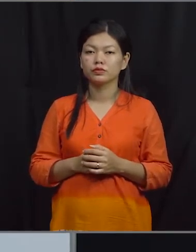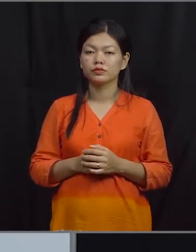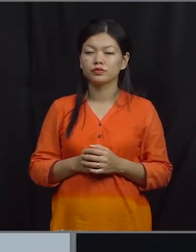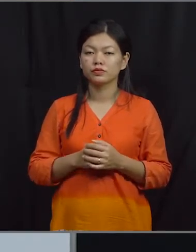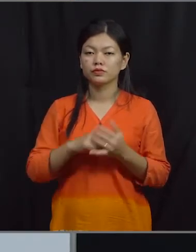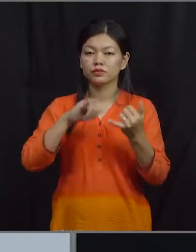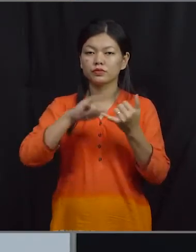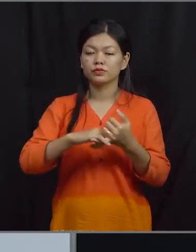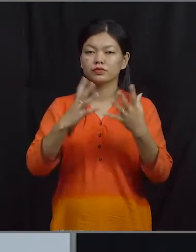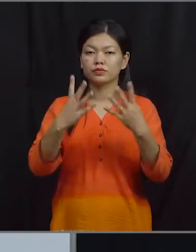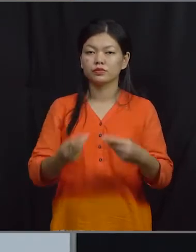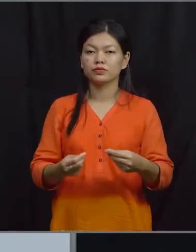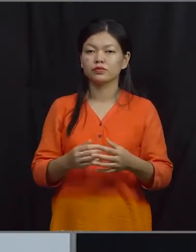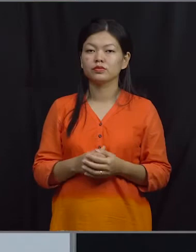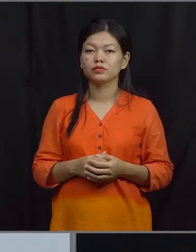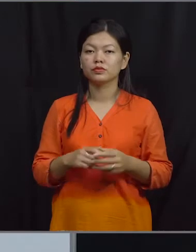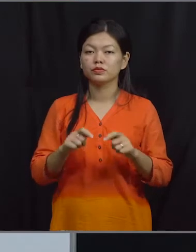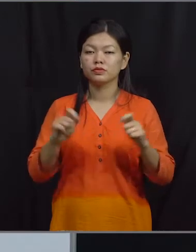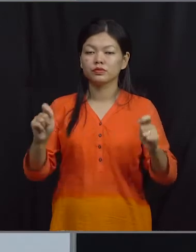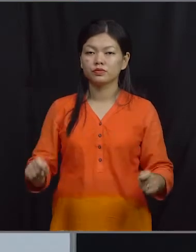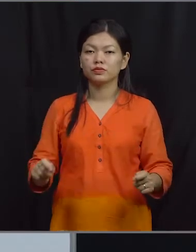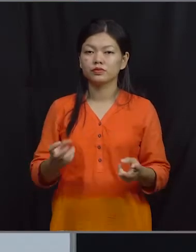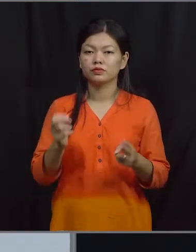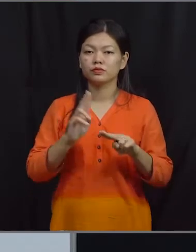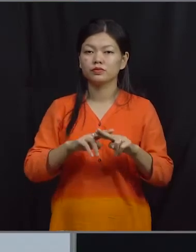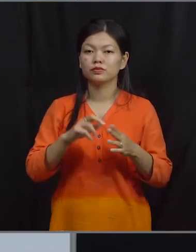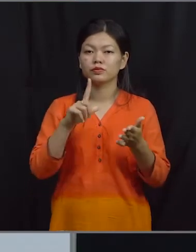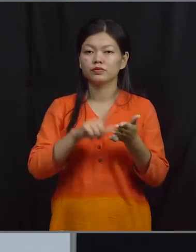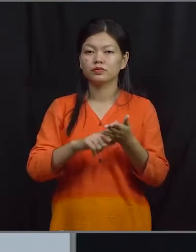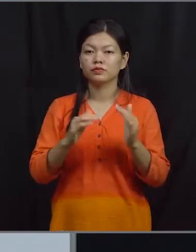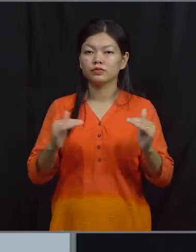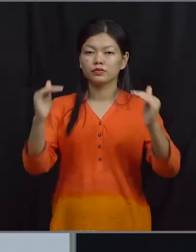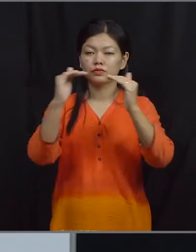Solve the system of linear equations,